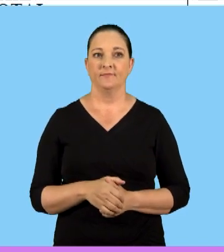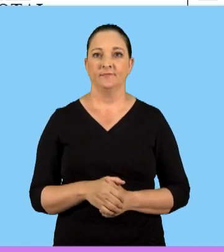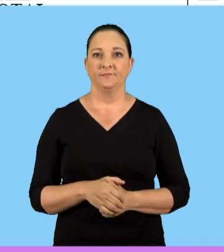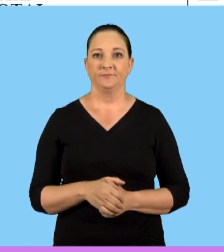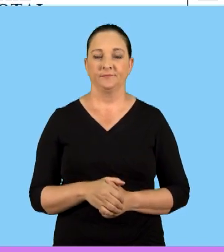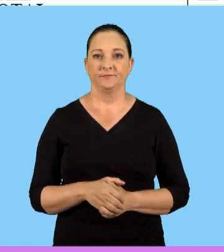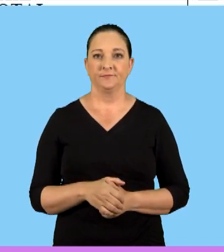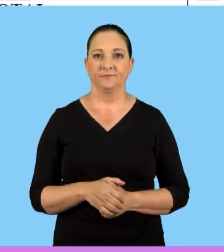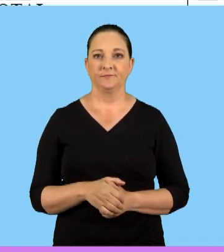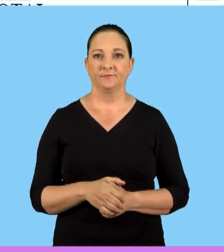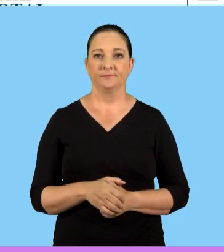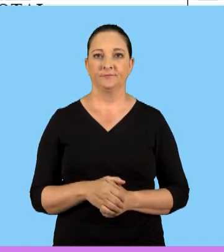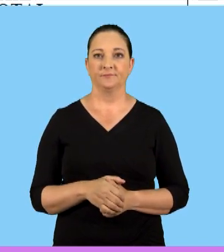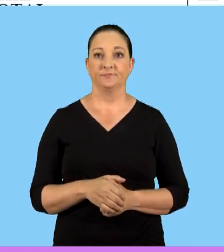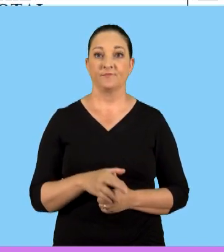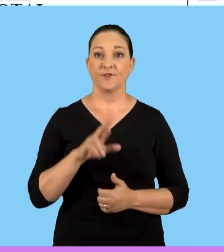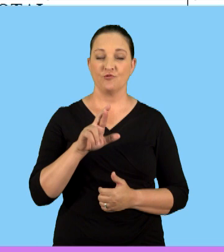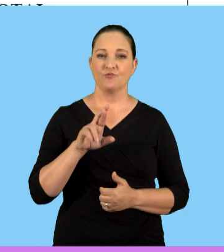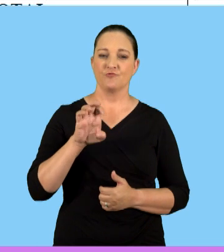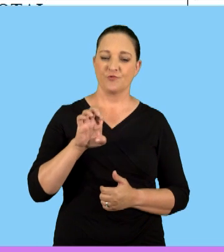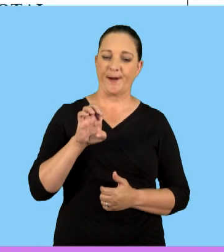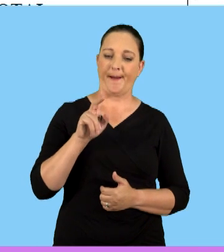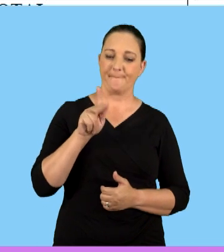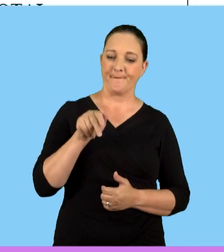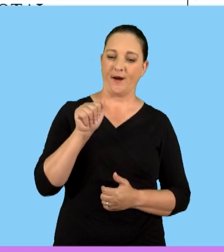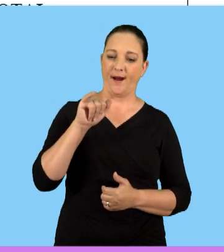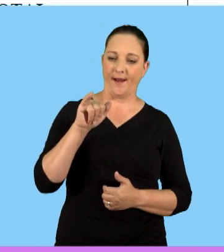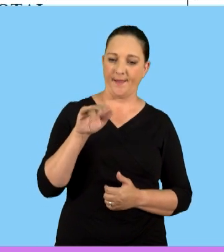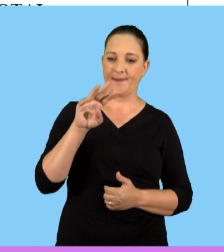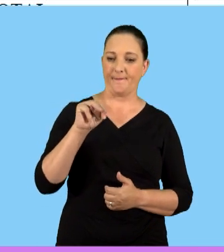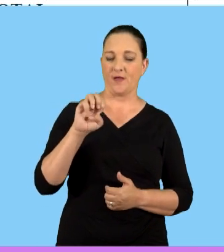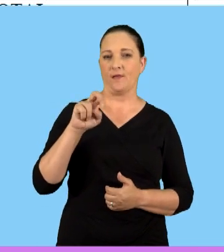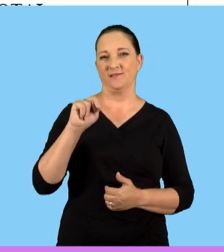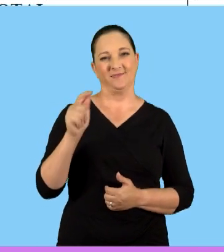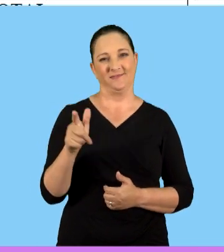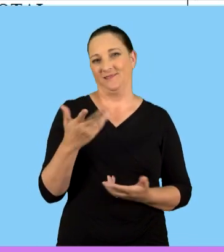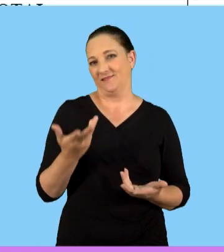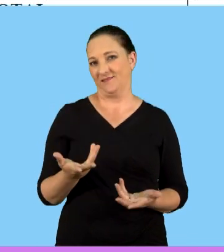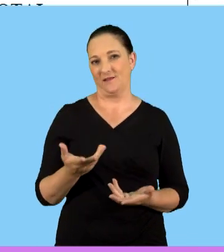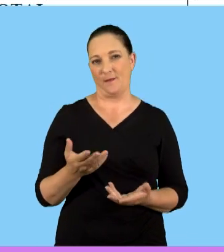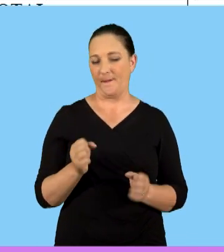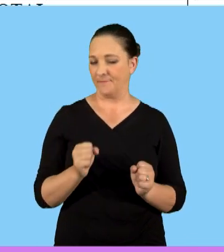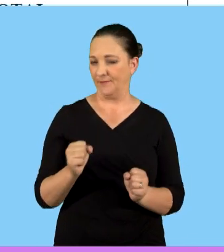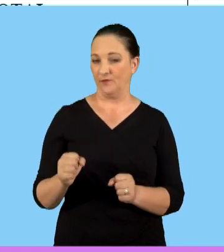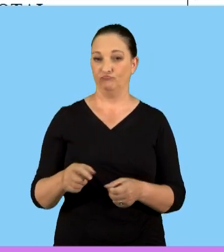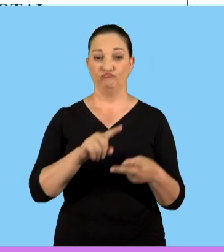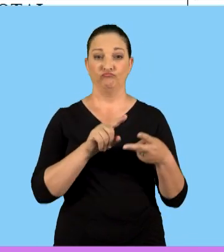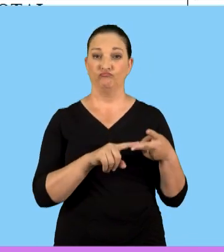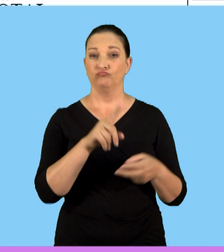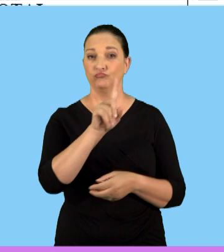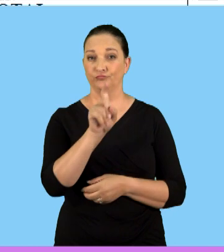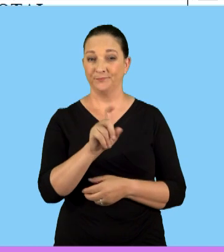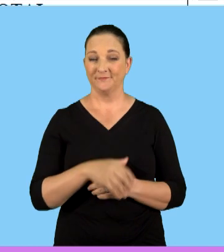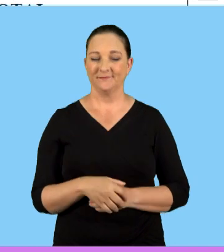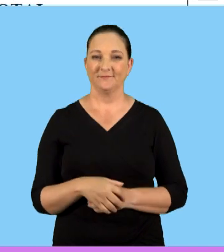Repayment. Repayment. Yay. There we go. Right,